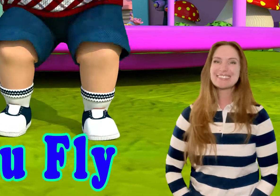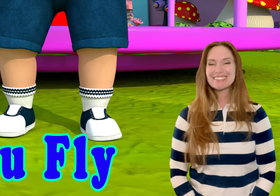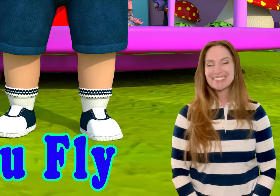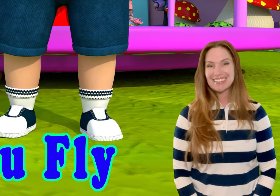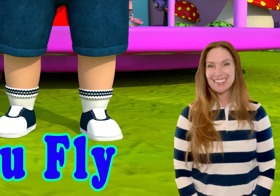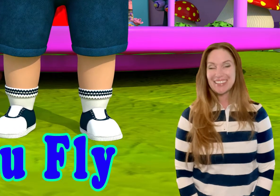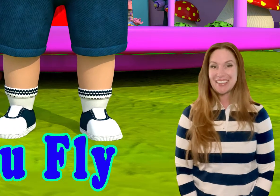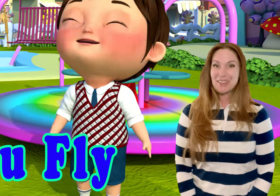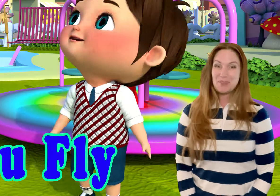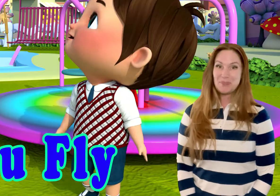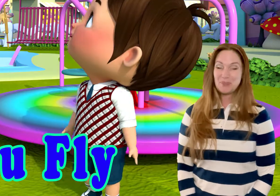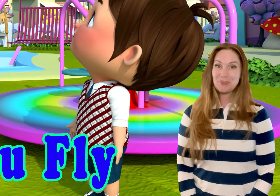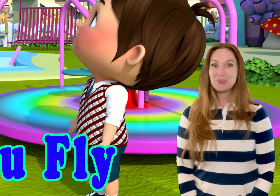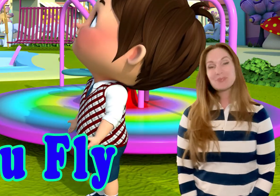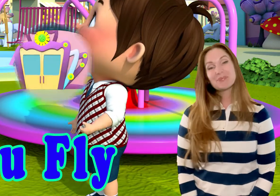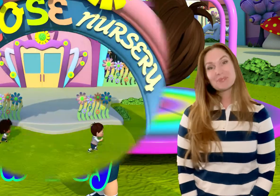Can you fly?